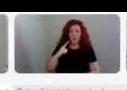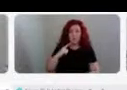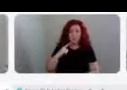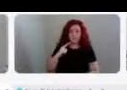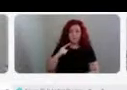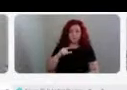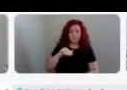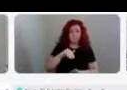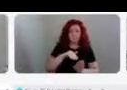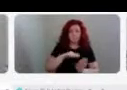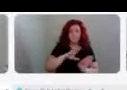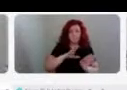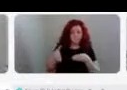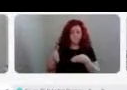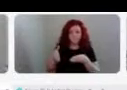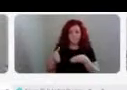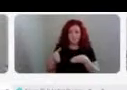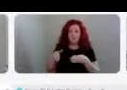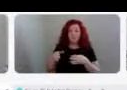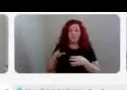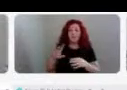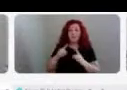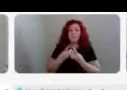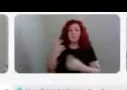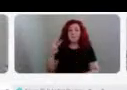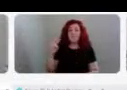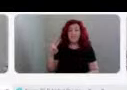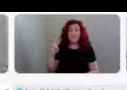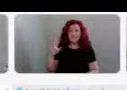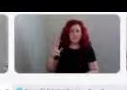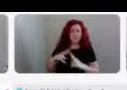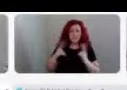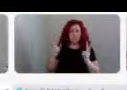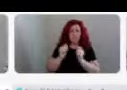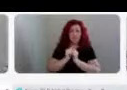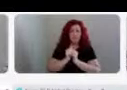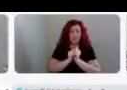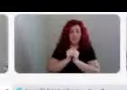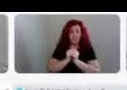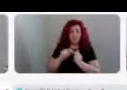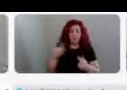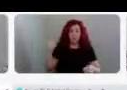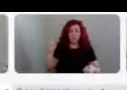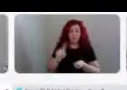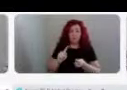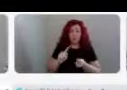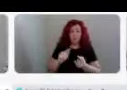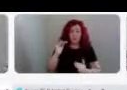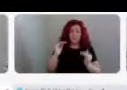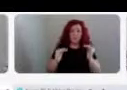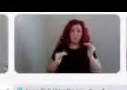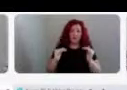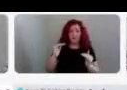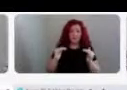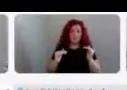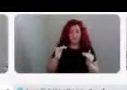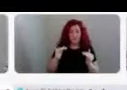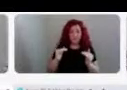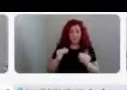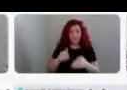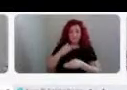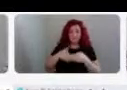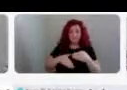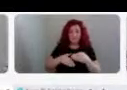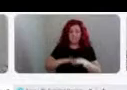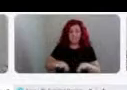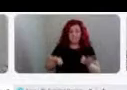by moving district 17 towards being a highly competitive this would reduce this imbalance in the end it matters that the